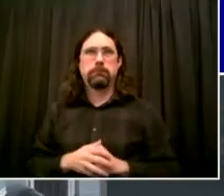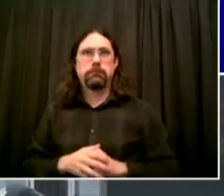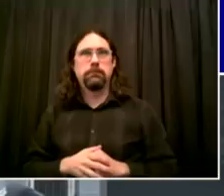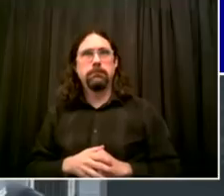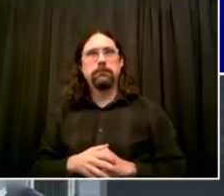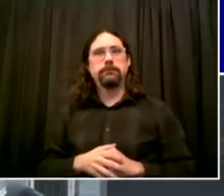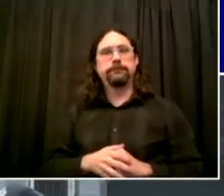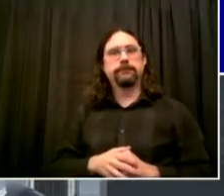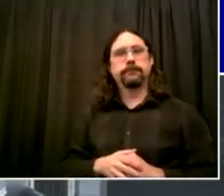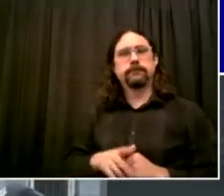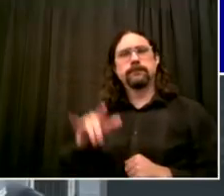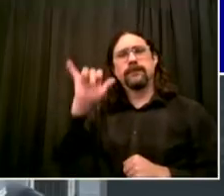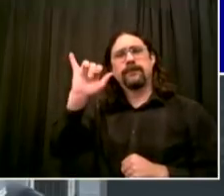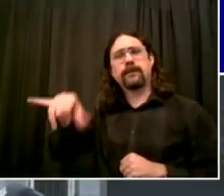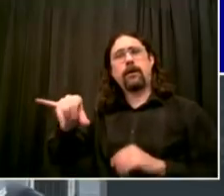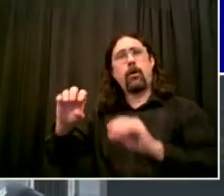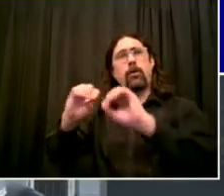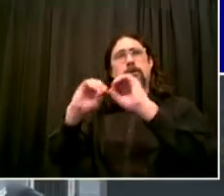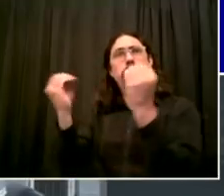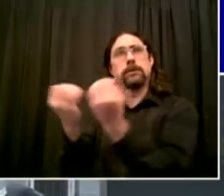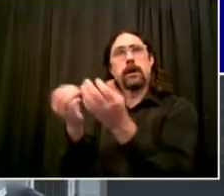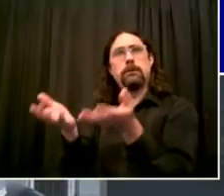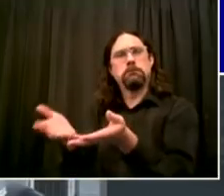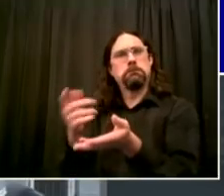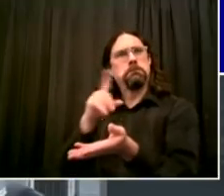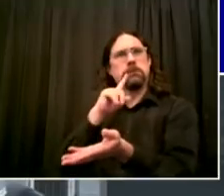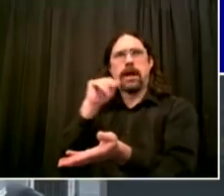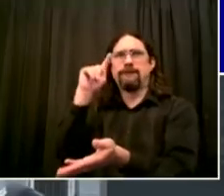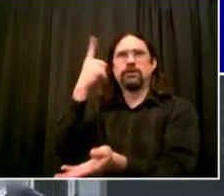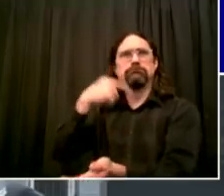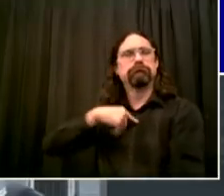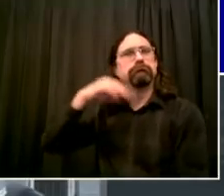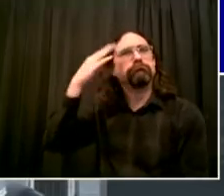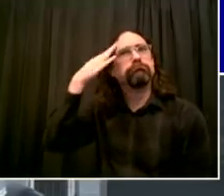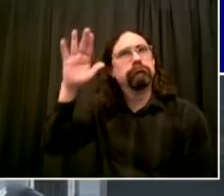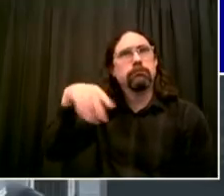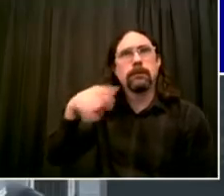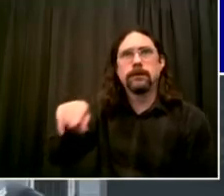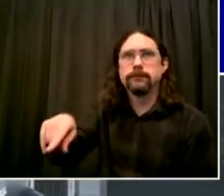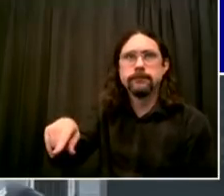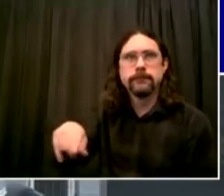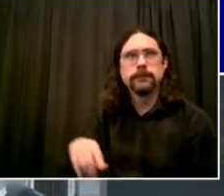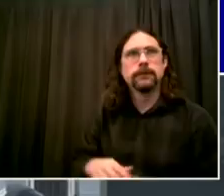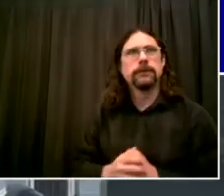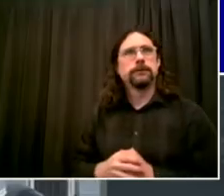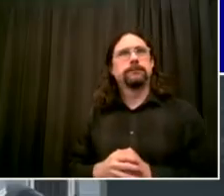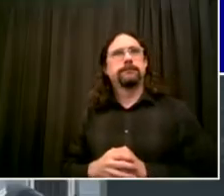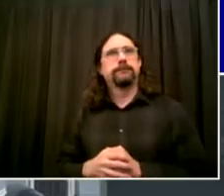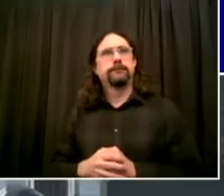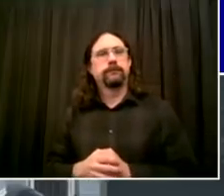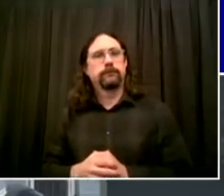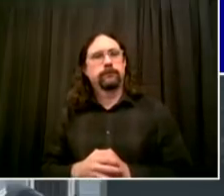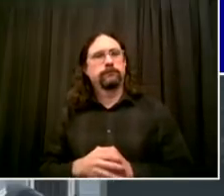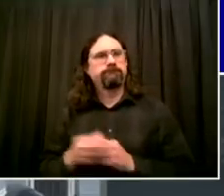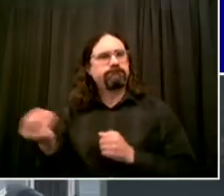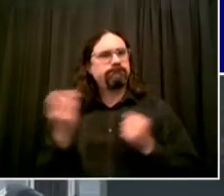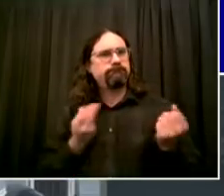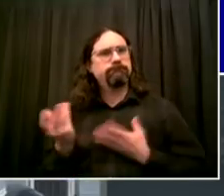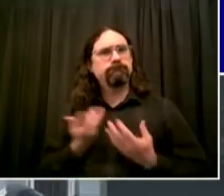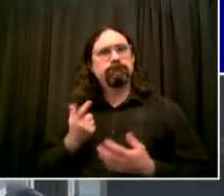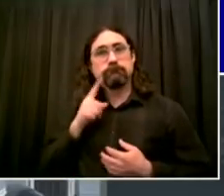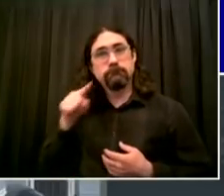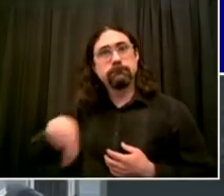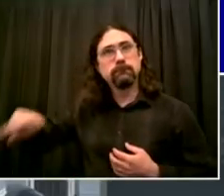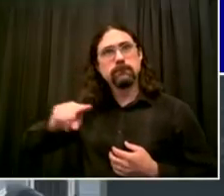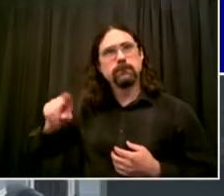credible messengers. I came to understand that there were people in communities who understood how to mediate,